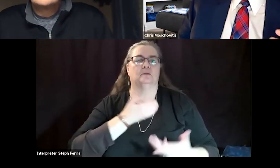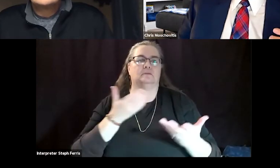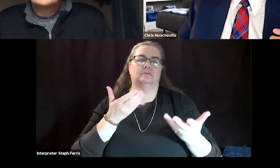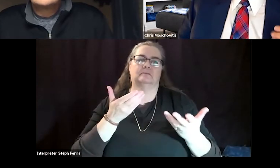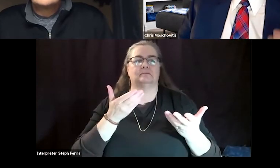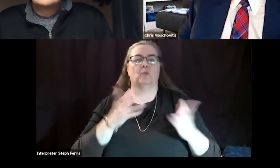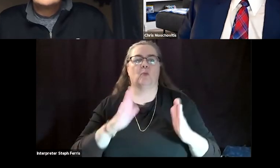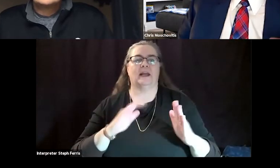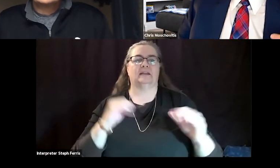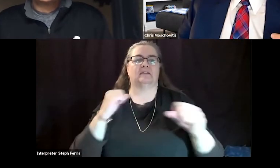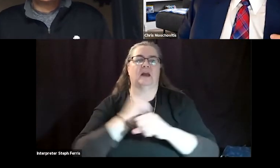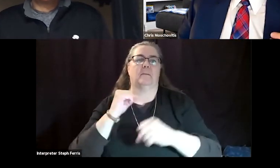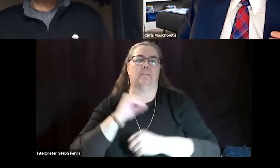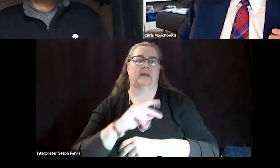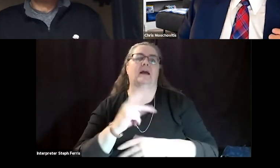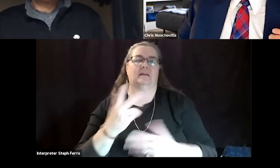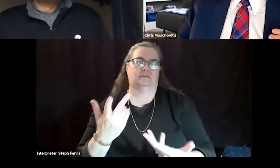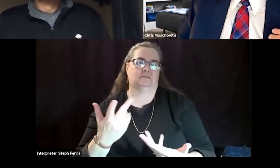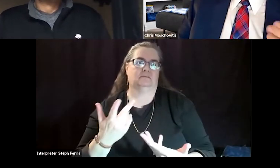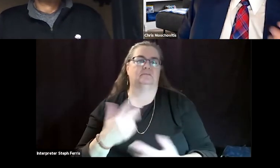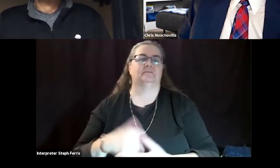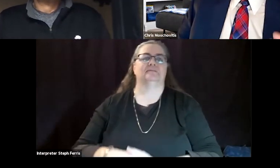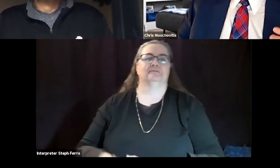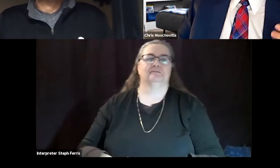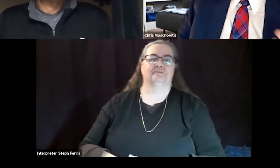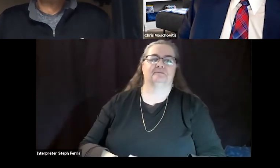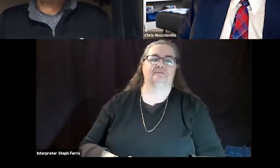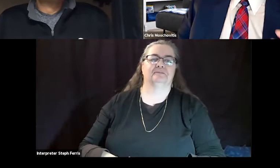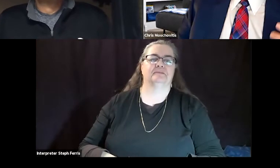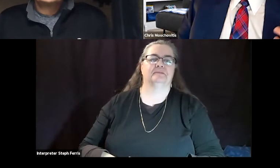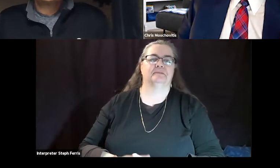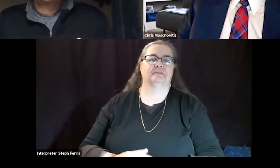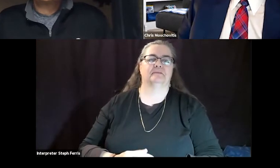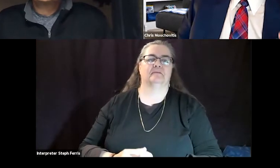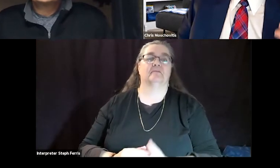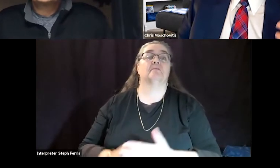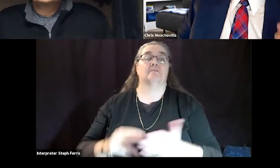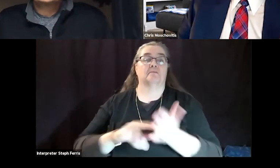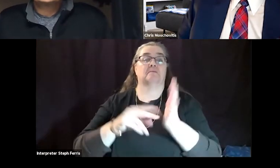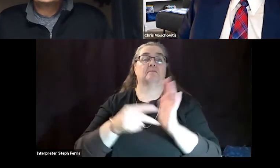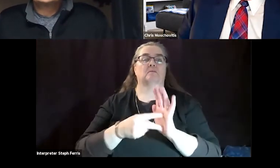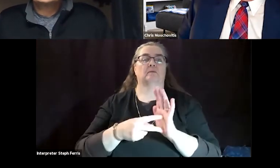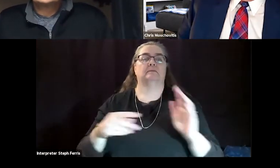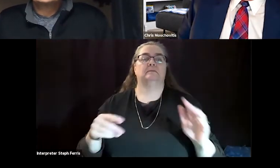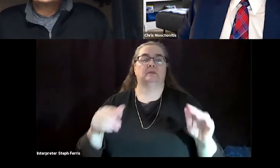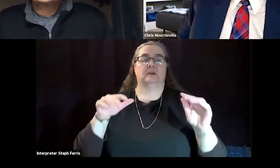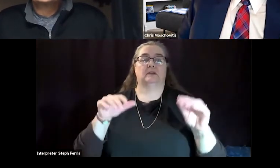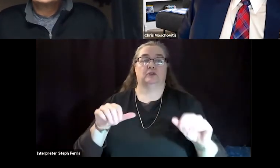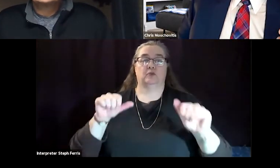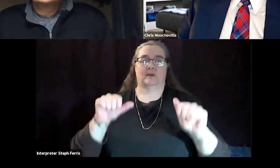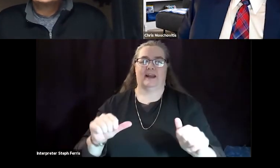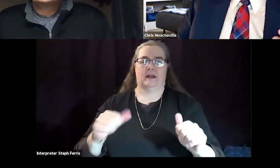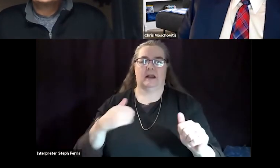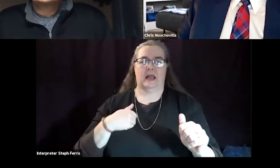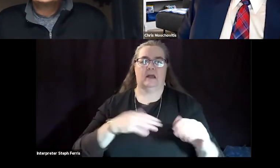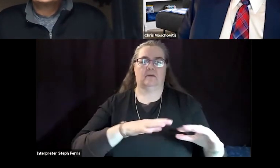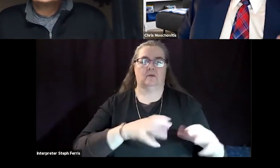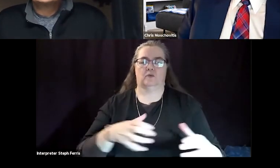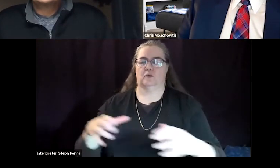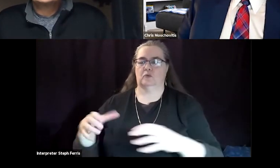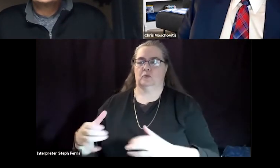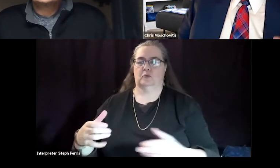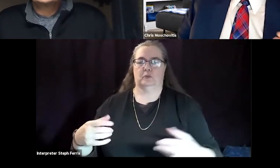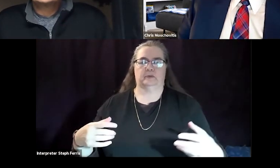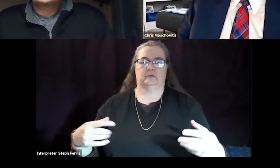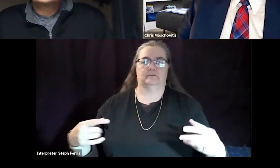that you can have an educated discourse, a meaningful debate, only when